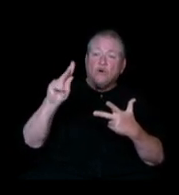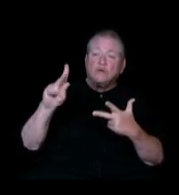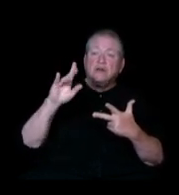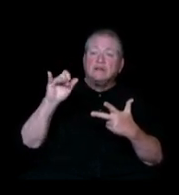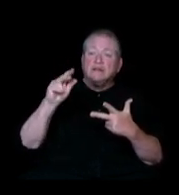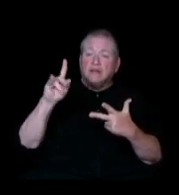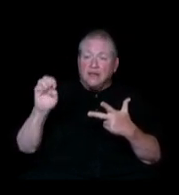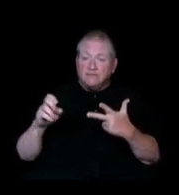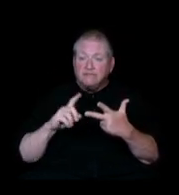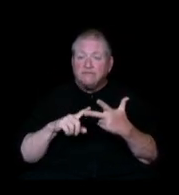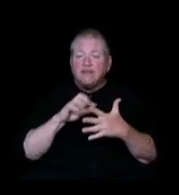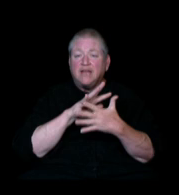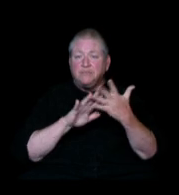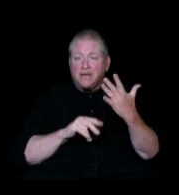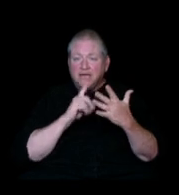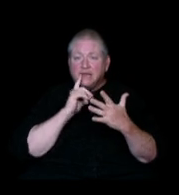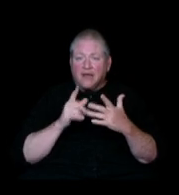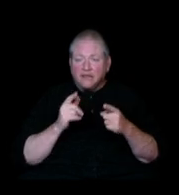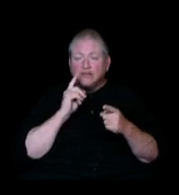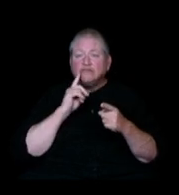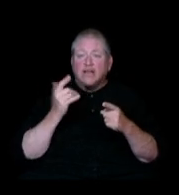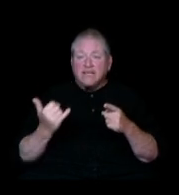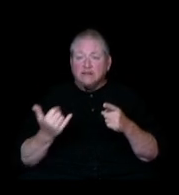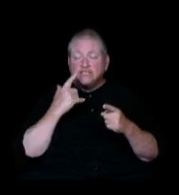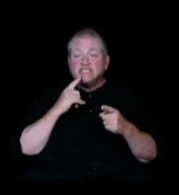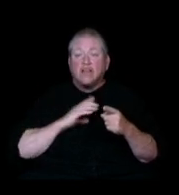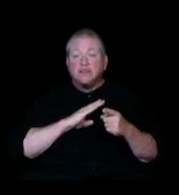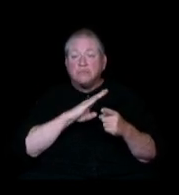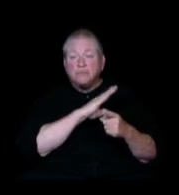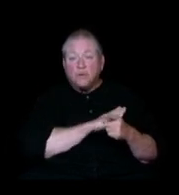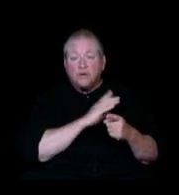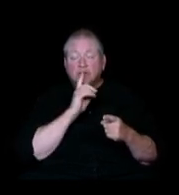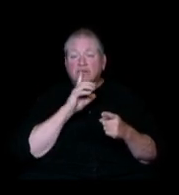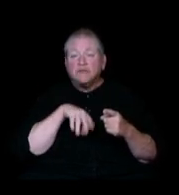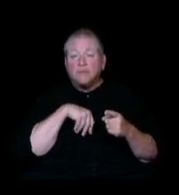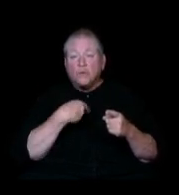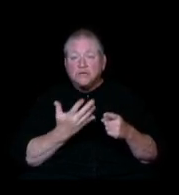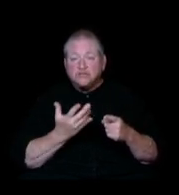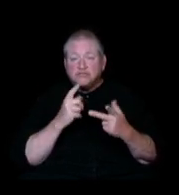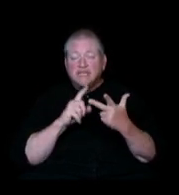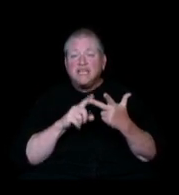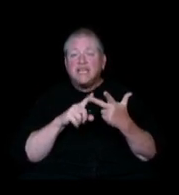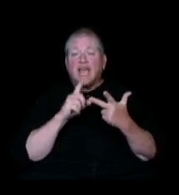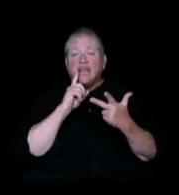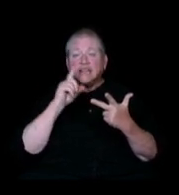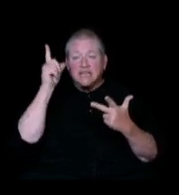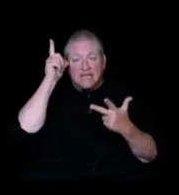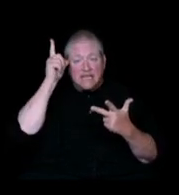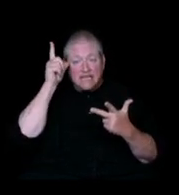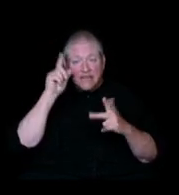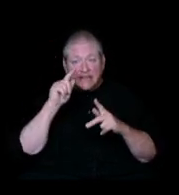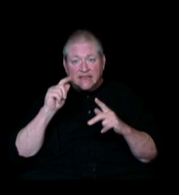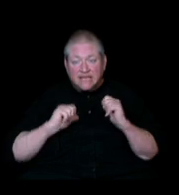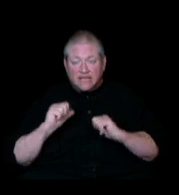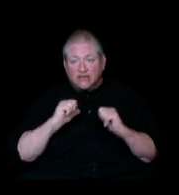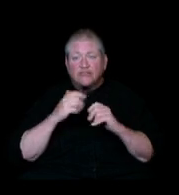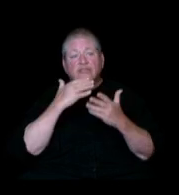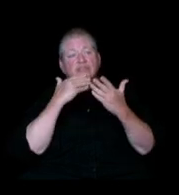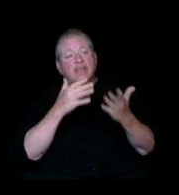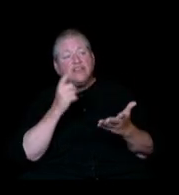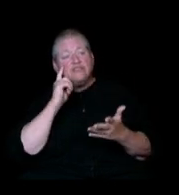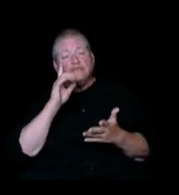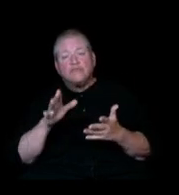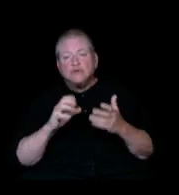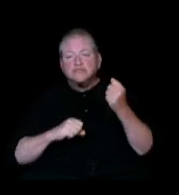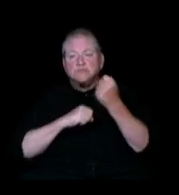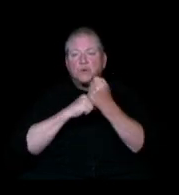on the boards of the Skagit Food Co-op, Skagit River Poetry Foundation, and the Lincoln Theater. Thank you for all the ways you serve our greater community,